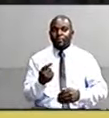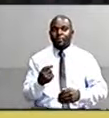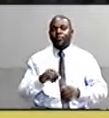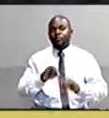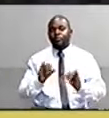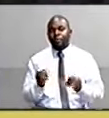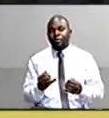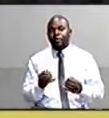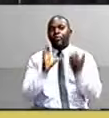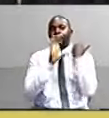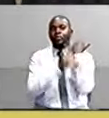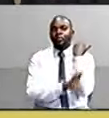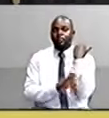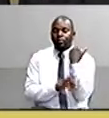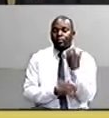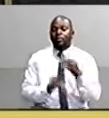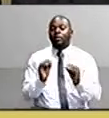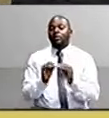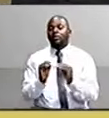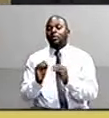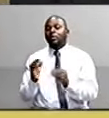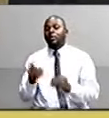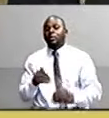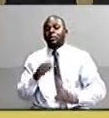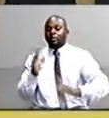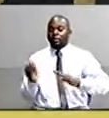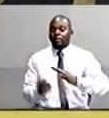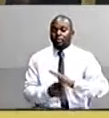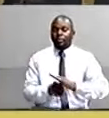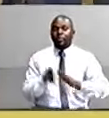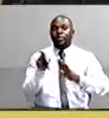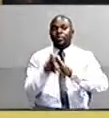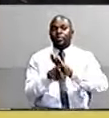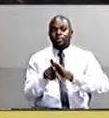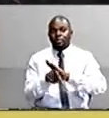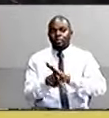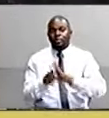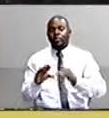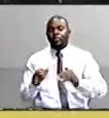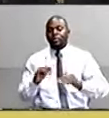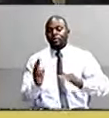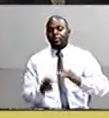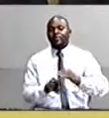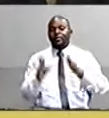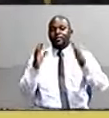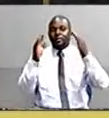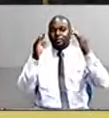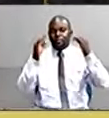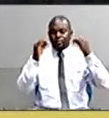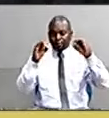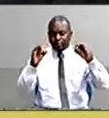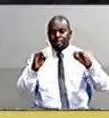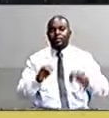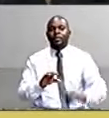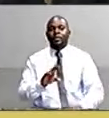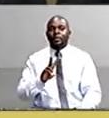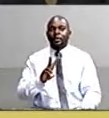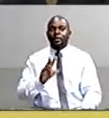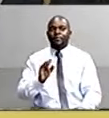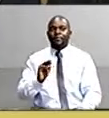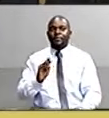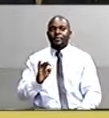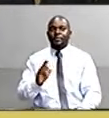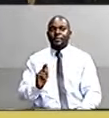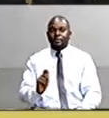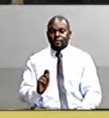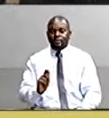country. The meeting was attended by the Deputy Principal Private Secretary to the Vice President, Vincent Chiamwes Musubire. Reporting